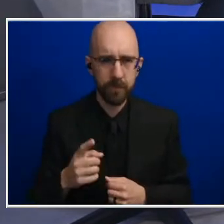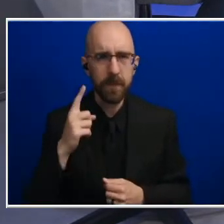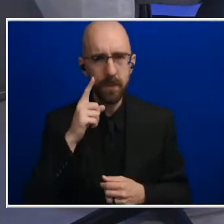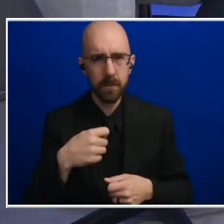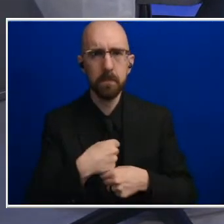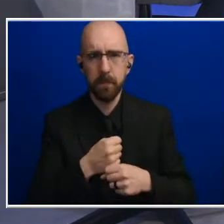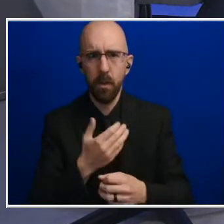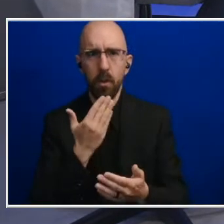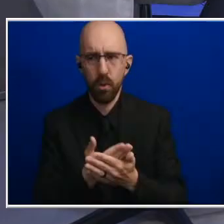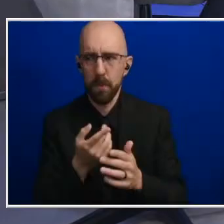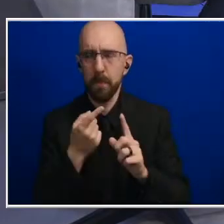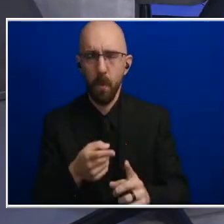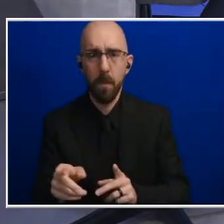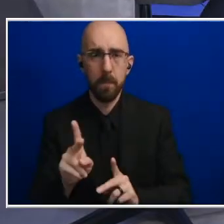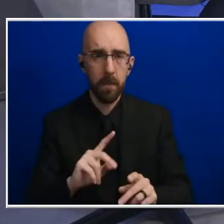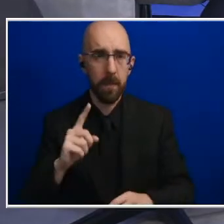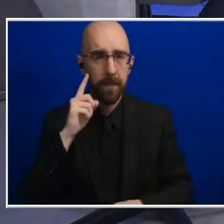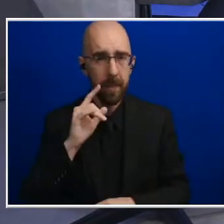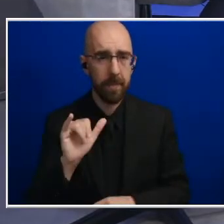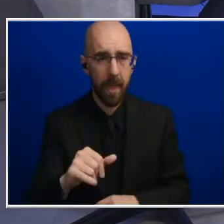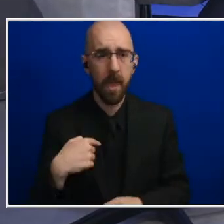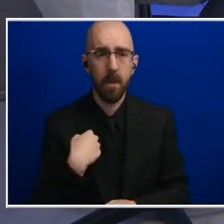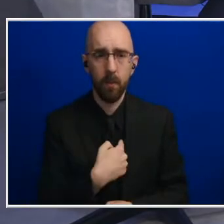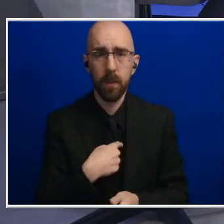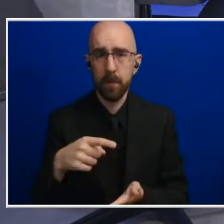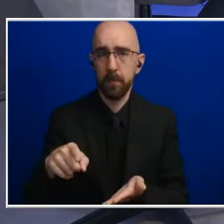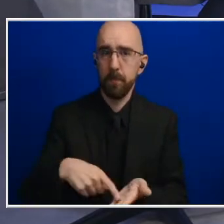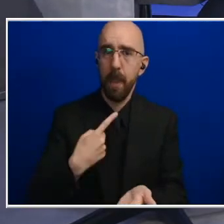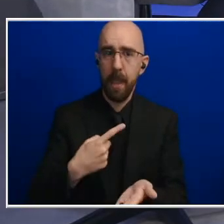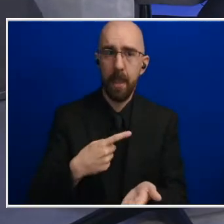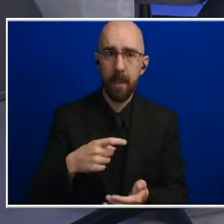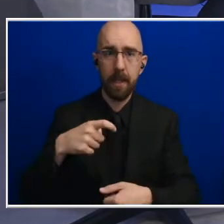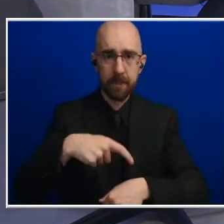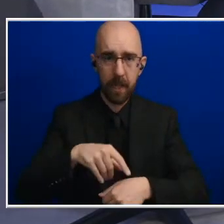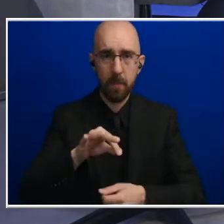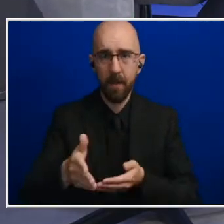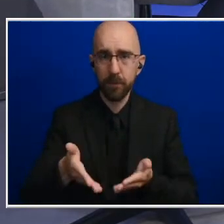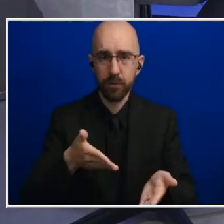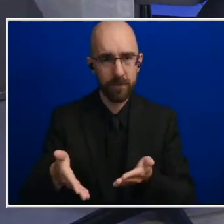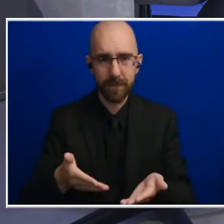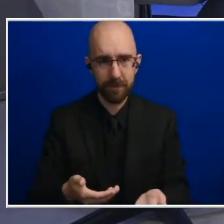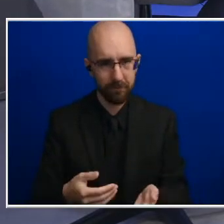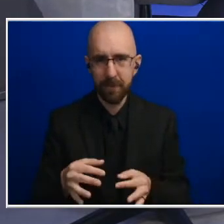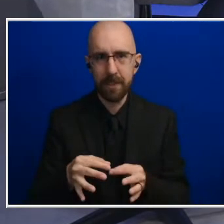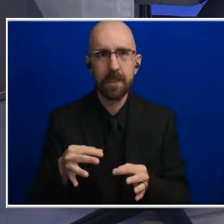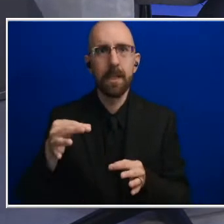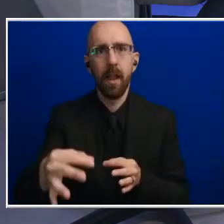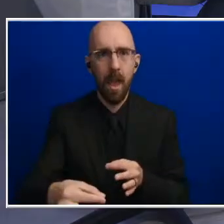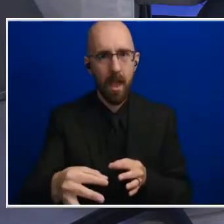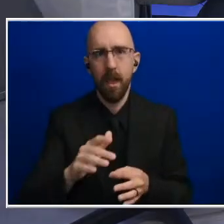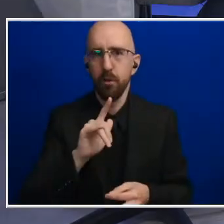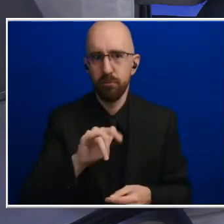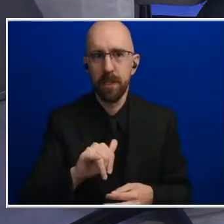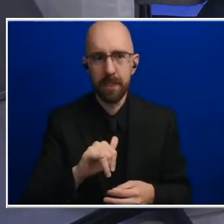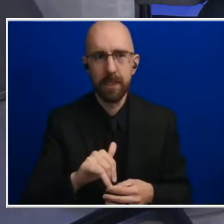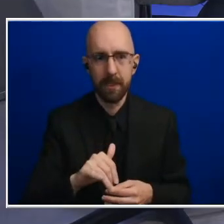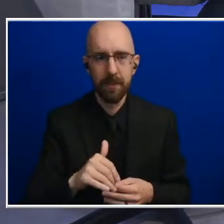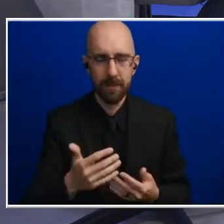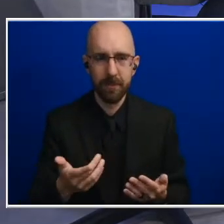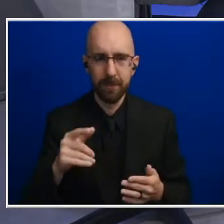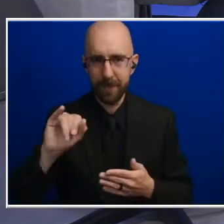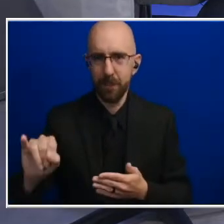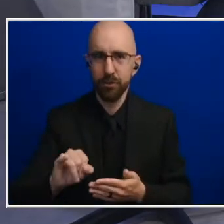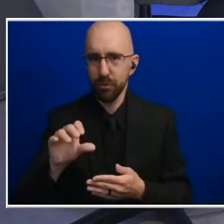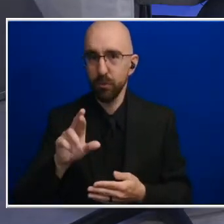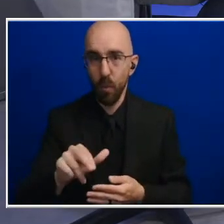People think that we get paid at the time of service and it's delayed significantly. But the insurance or not, so you